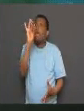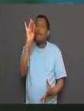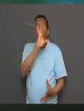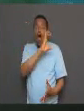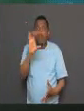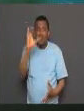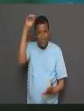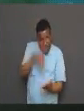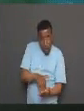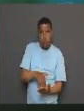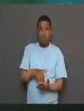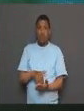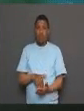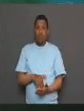be